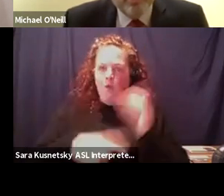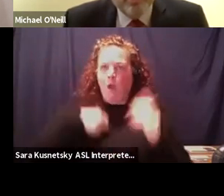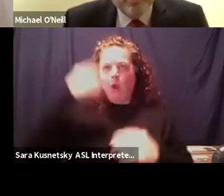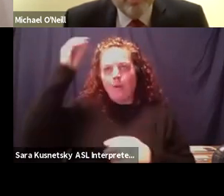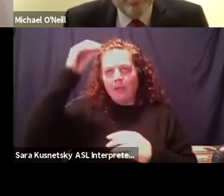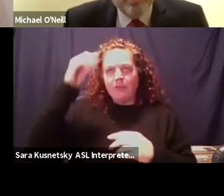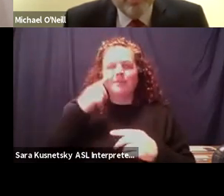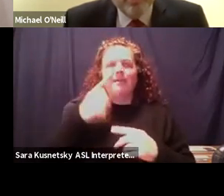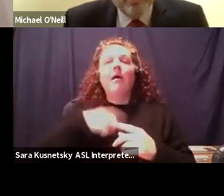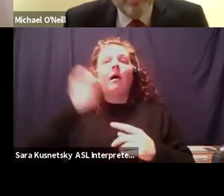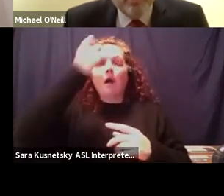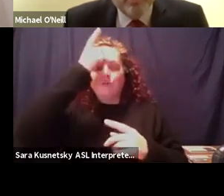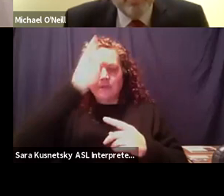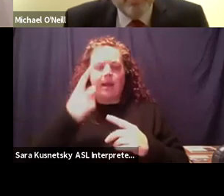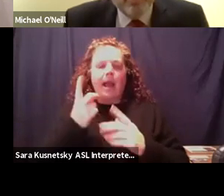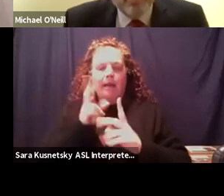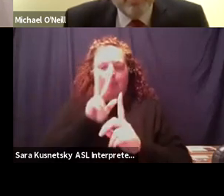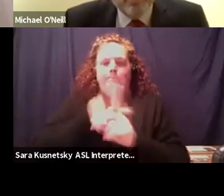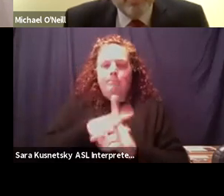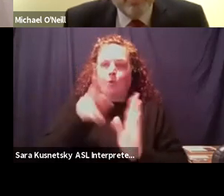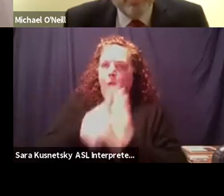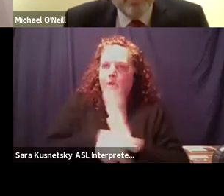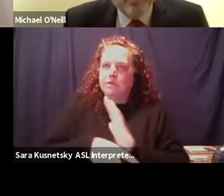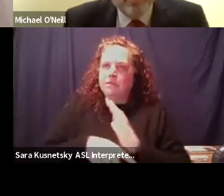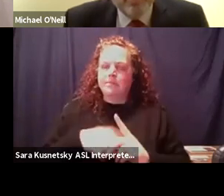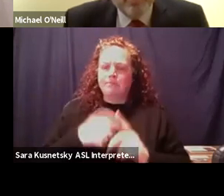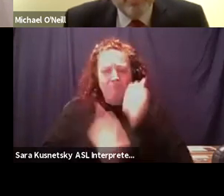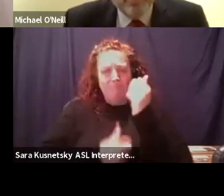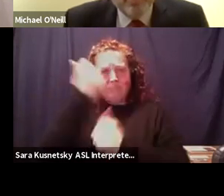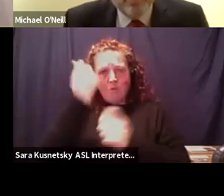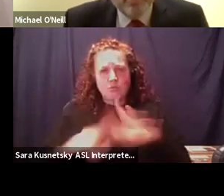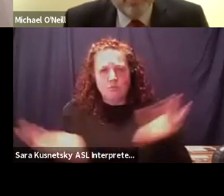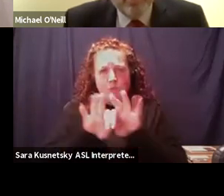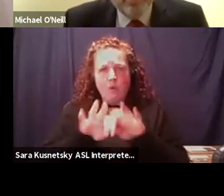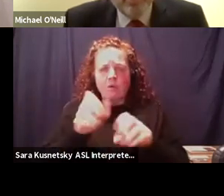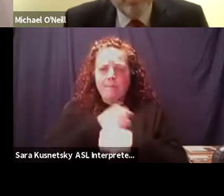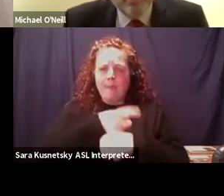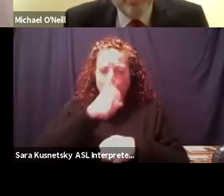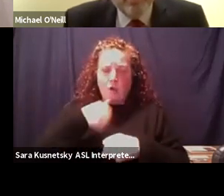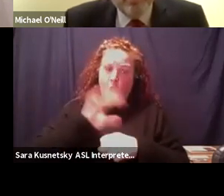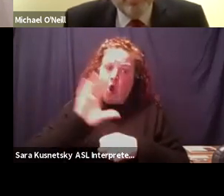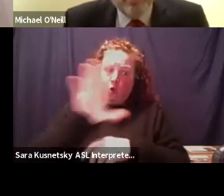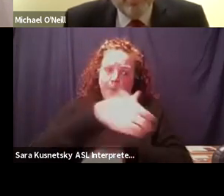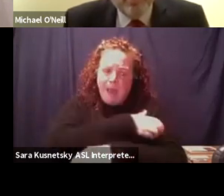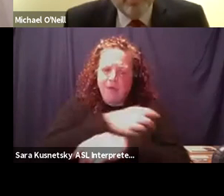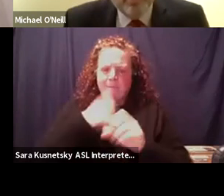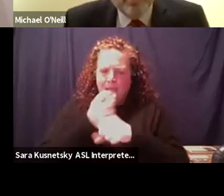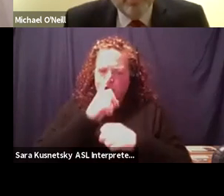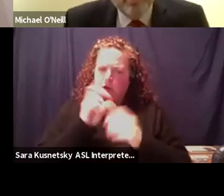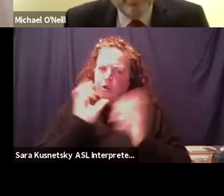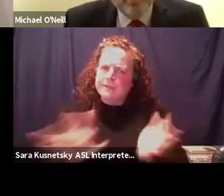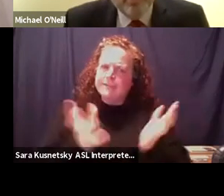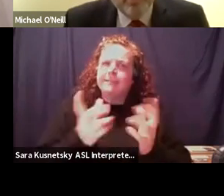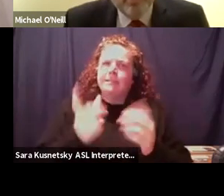perspective. Then implement it into your policy. And most importantly, exercise the powers given to you and push for the student representative to have a vote.